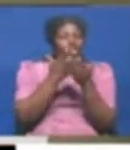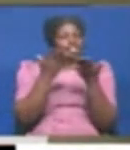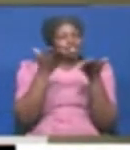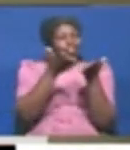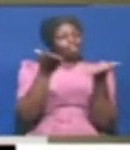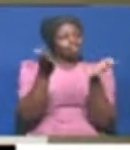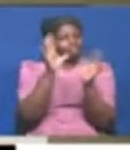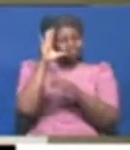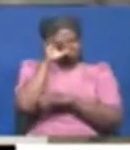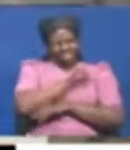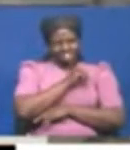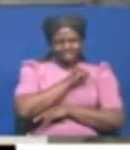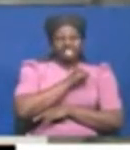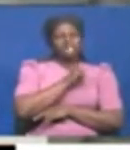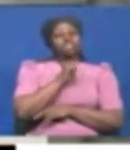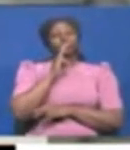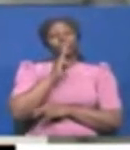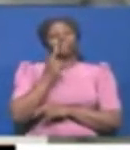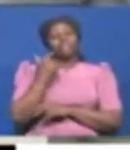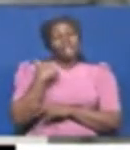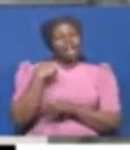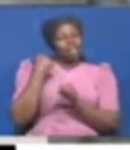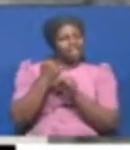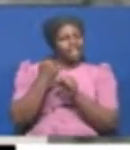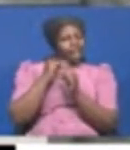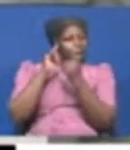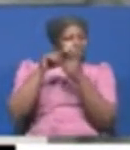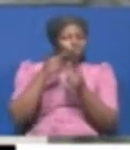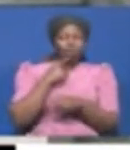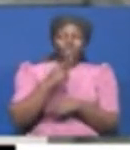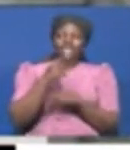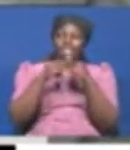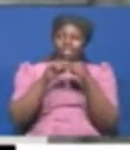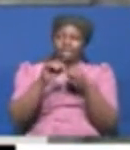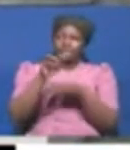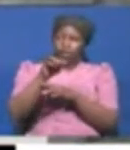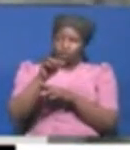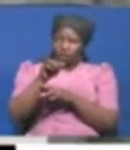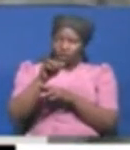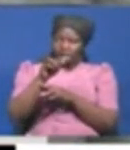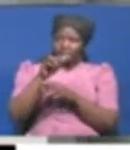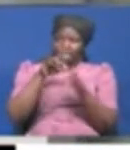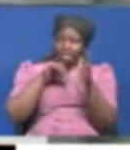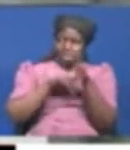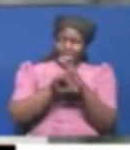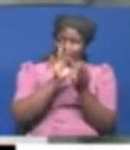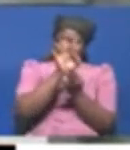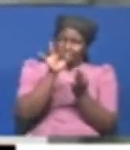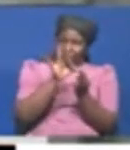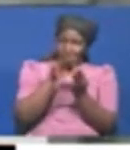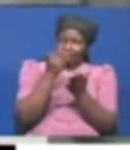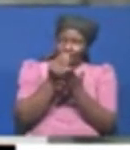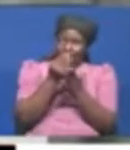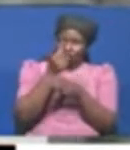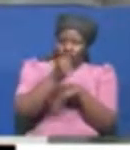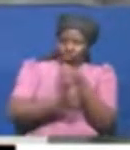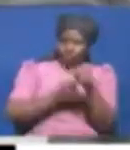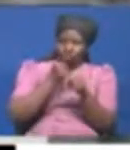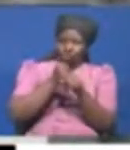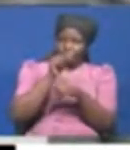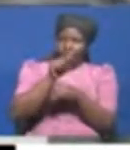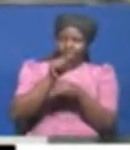been able to do up to even 160 million in a particular financial year, and that is at